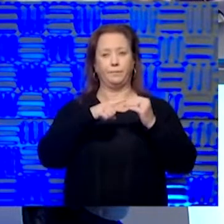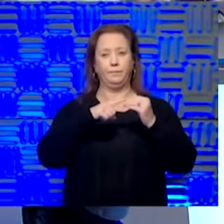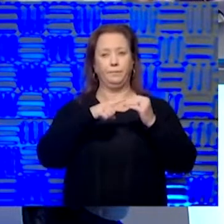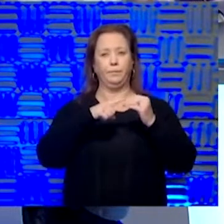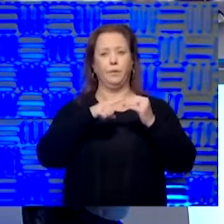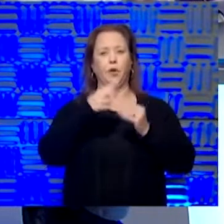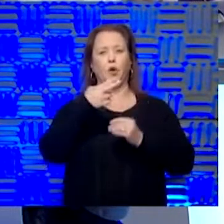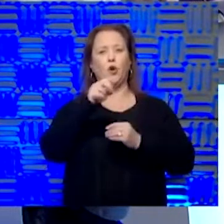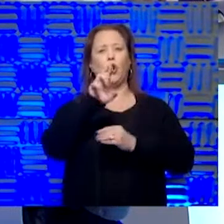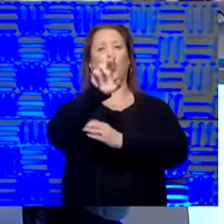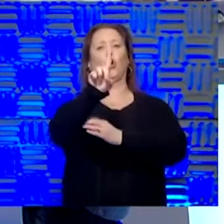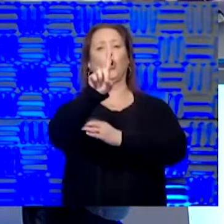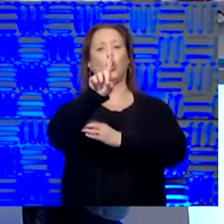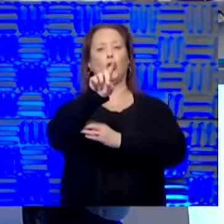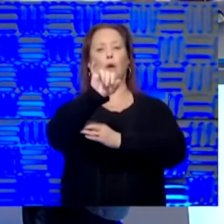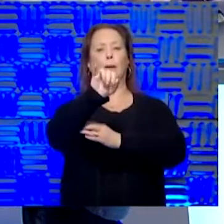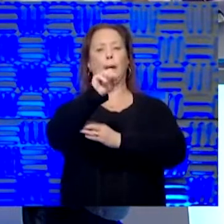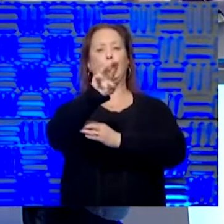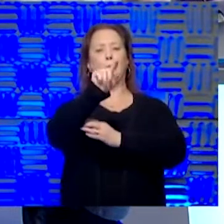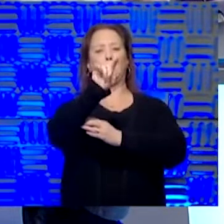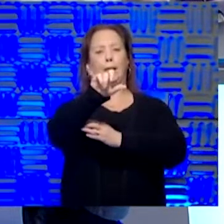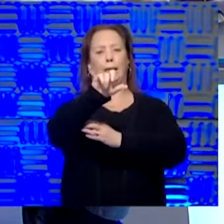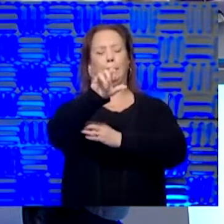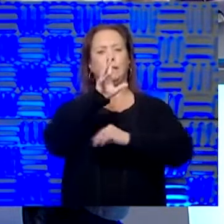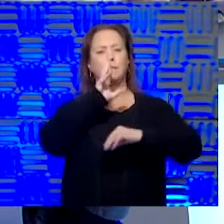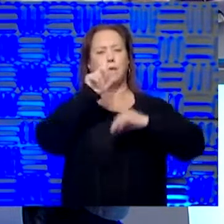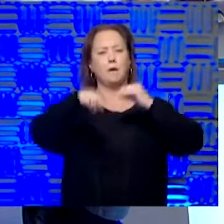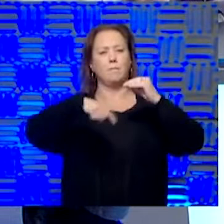herd immunity? And can you speak to that?